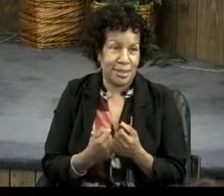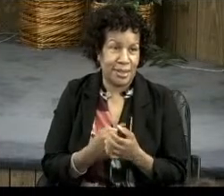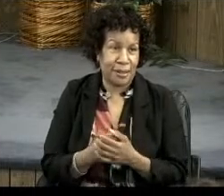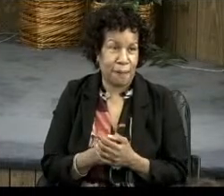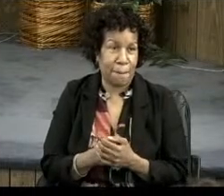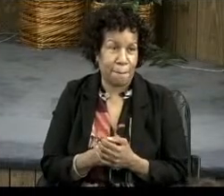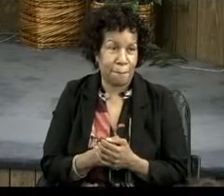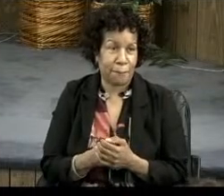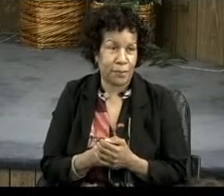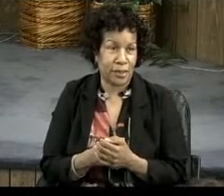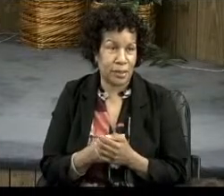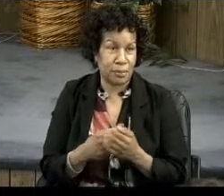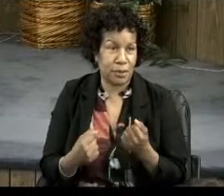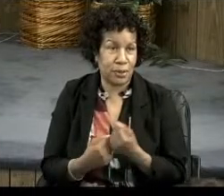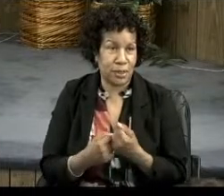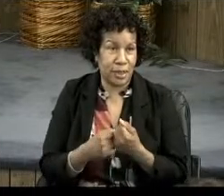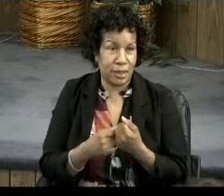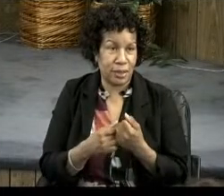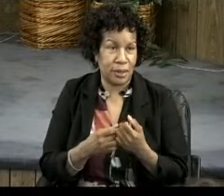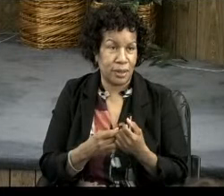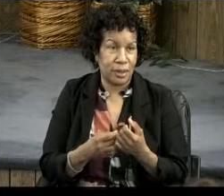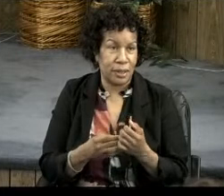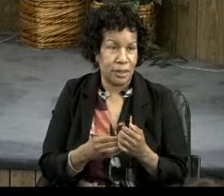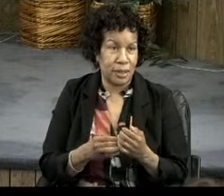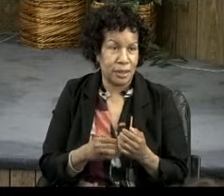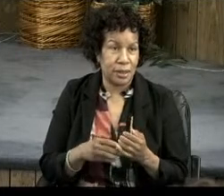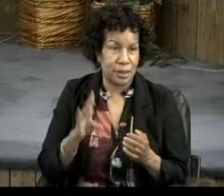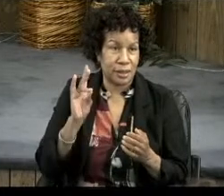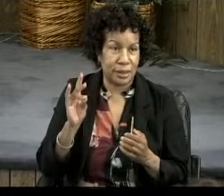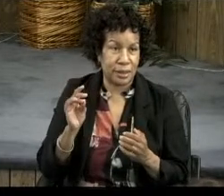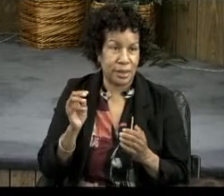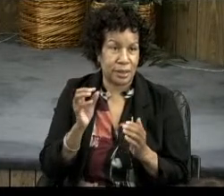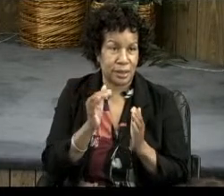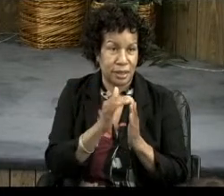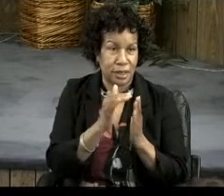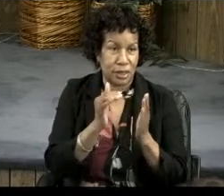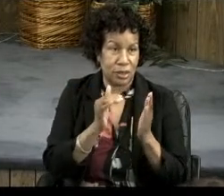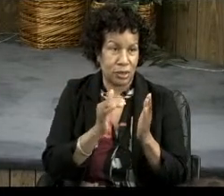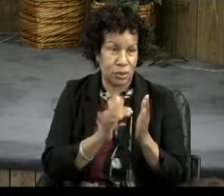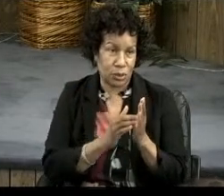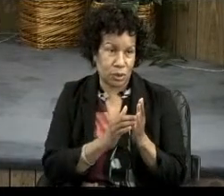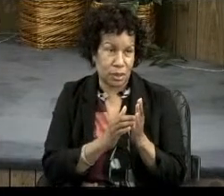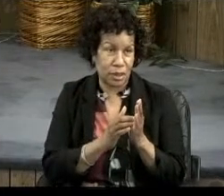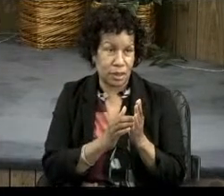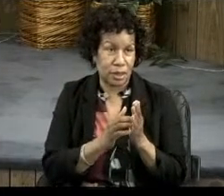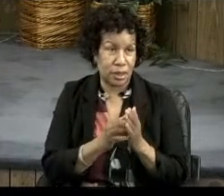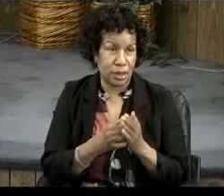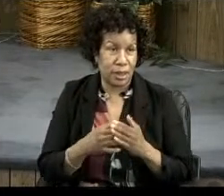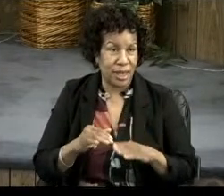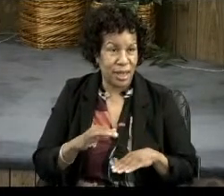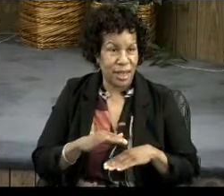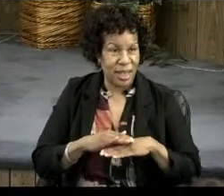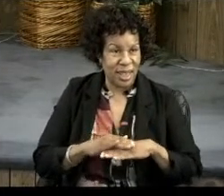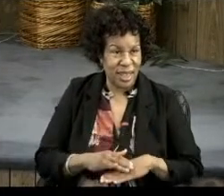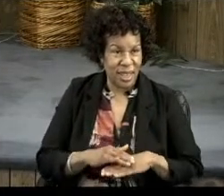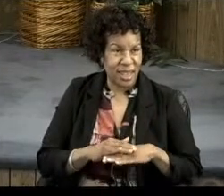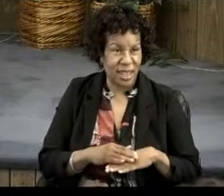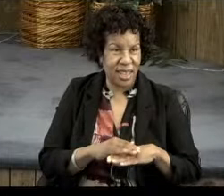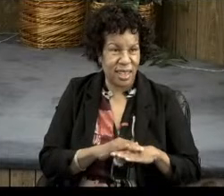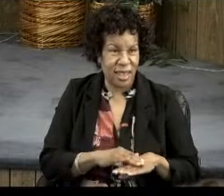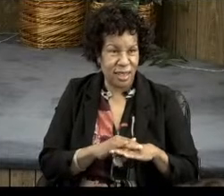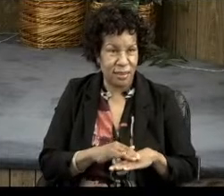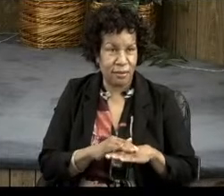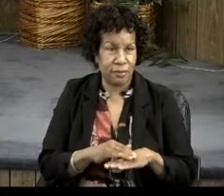weaver's beam. And the spear's head weighed 600 shekels of iron. It means that the tip of his spear was